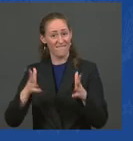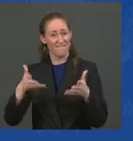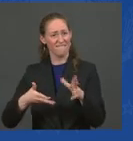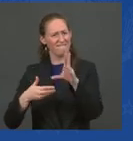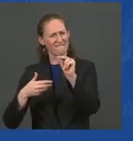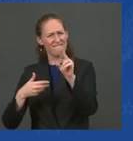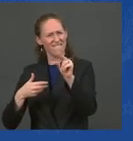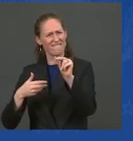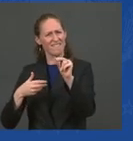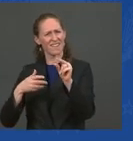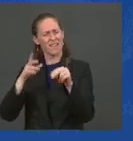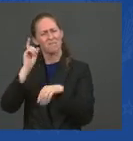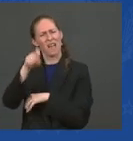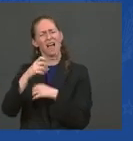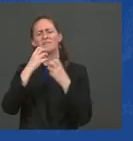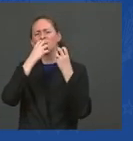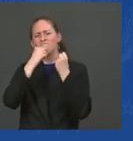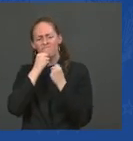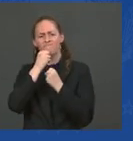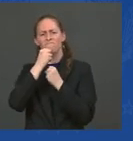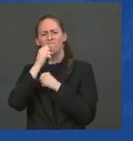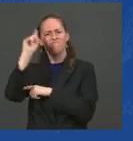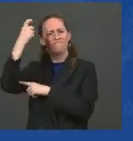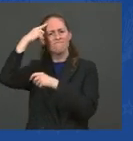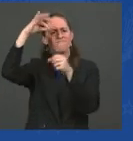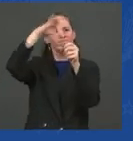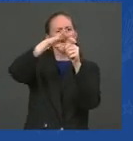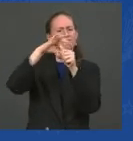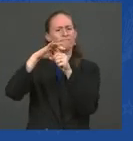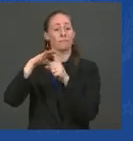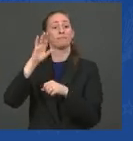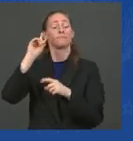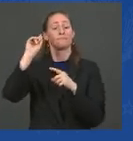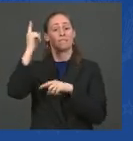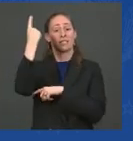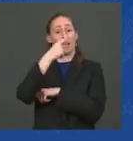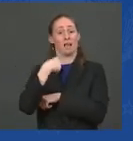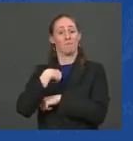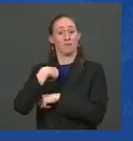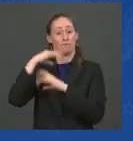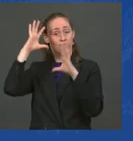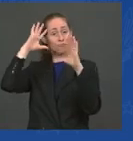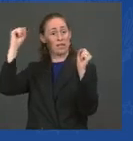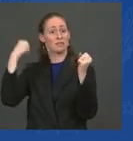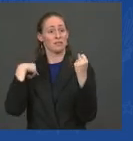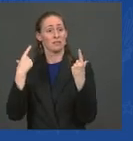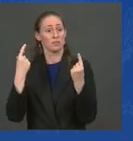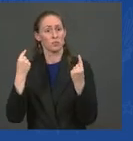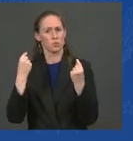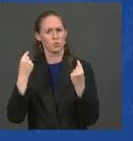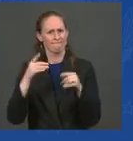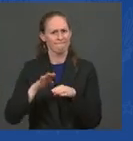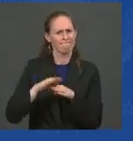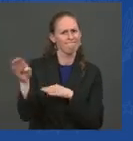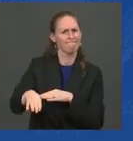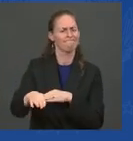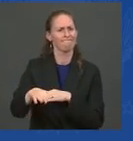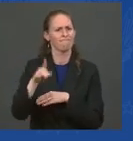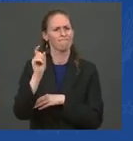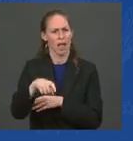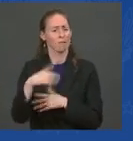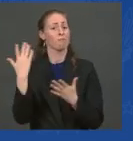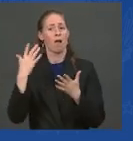That's why from day one of my administration, I've taken concrete steps to put human rights back at the center of our foreign policy and